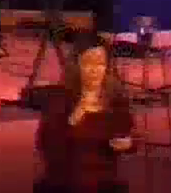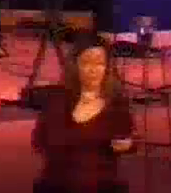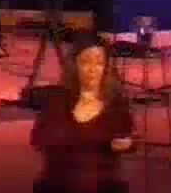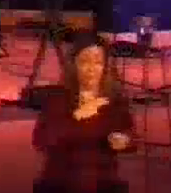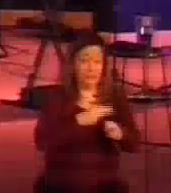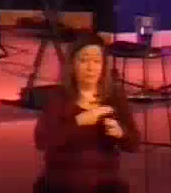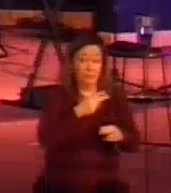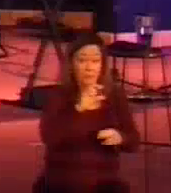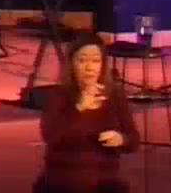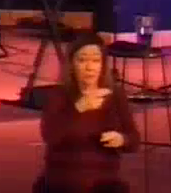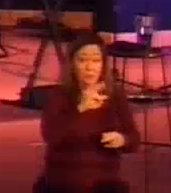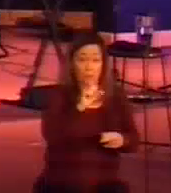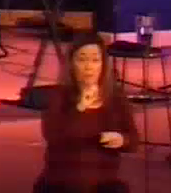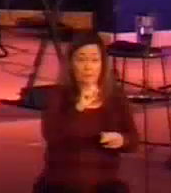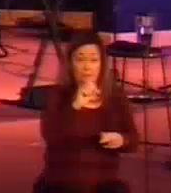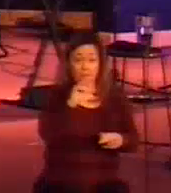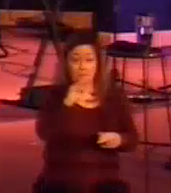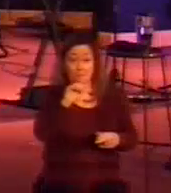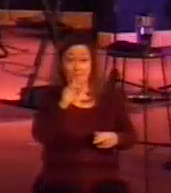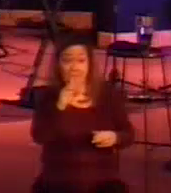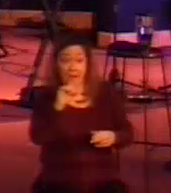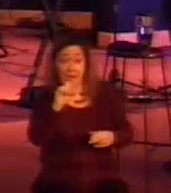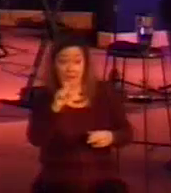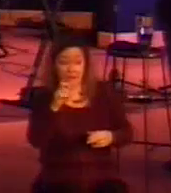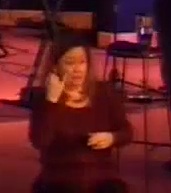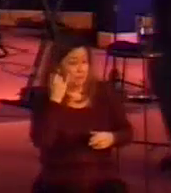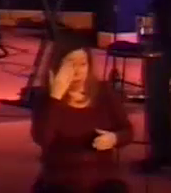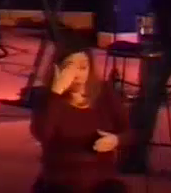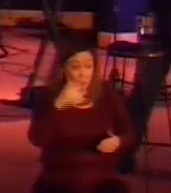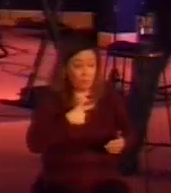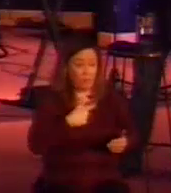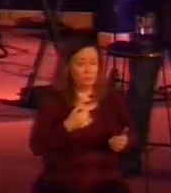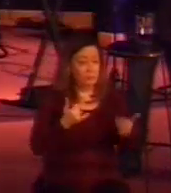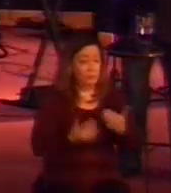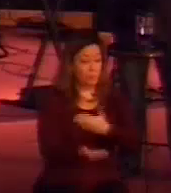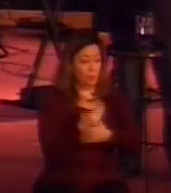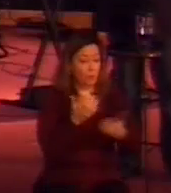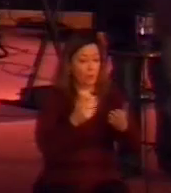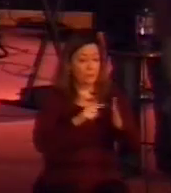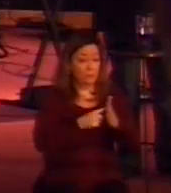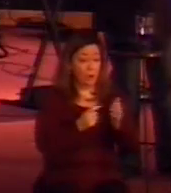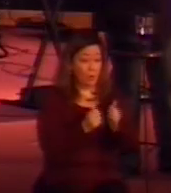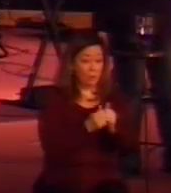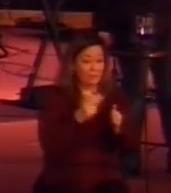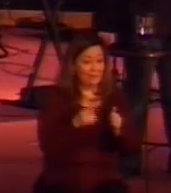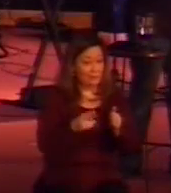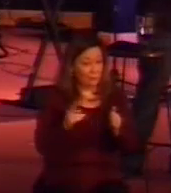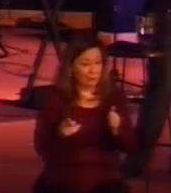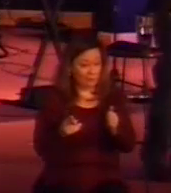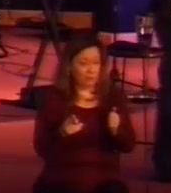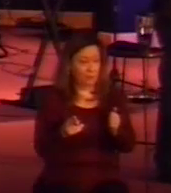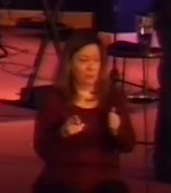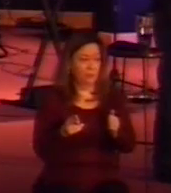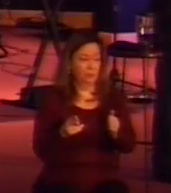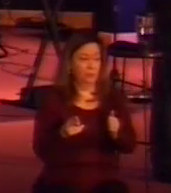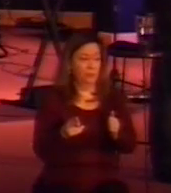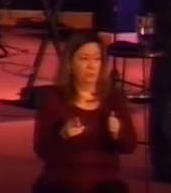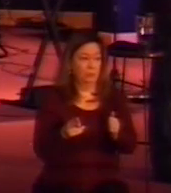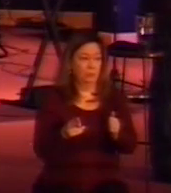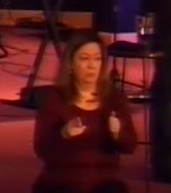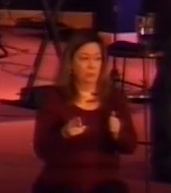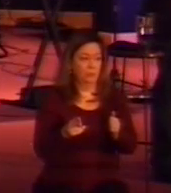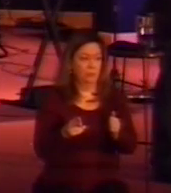My name is Chris Maddox, for those of you who don't know me. And this morning, I want to start off with a little bit of history.